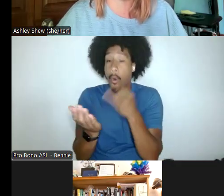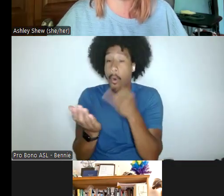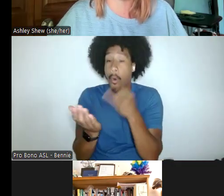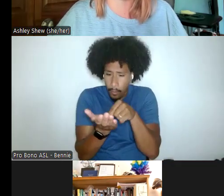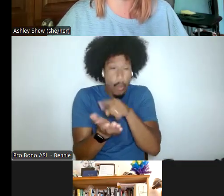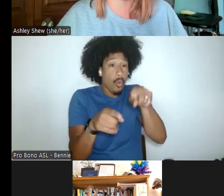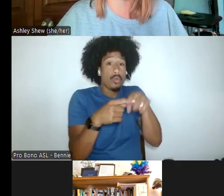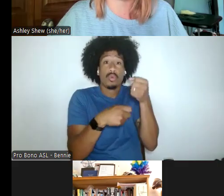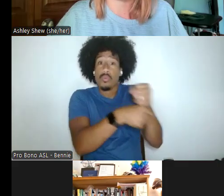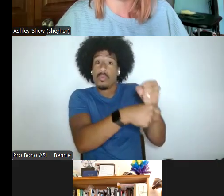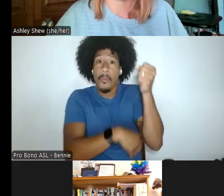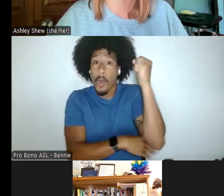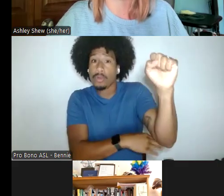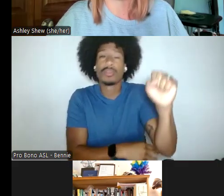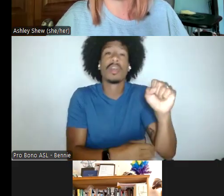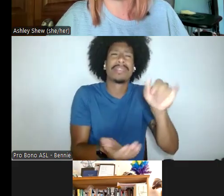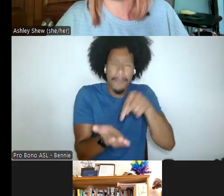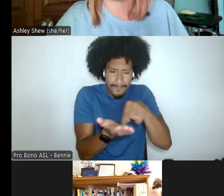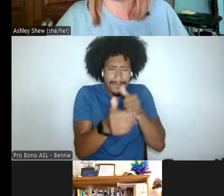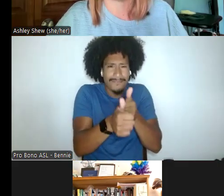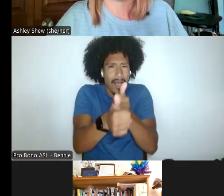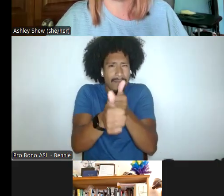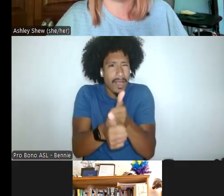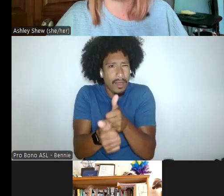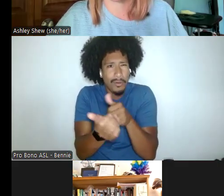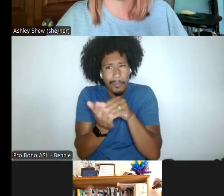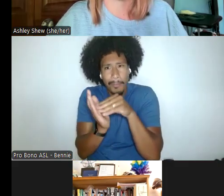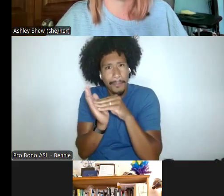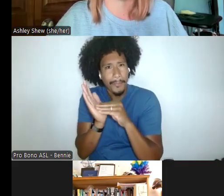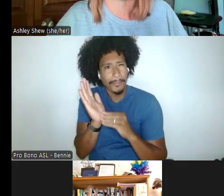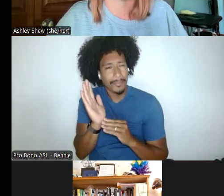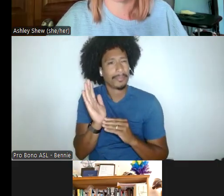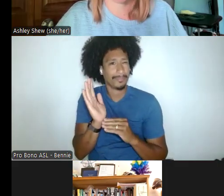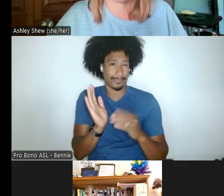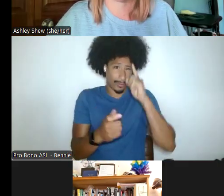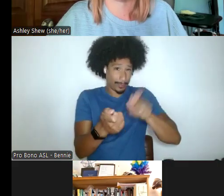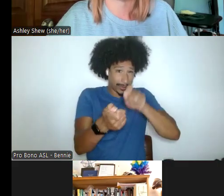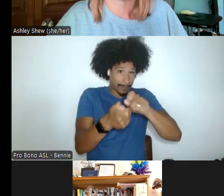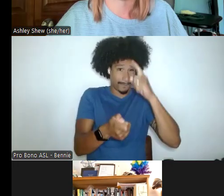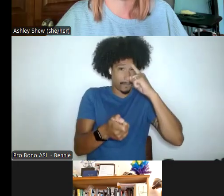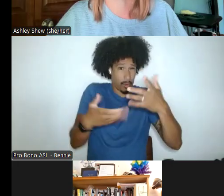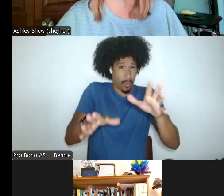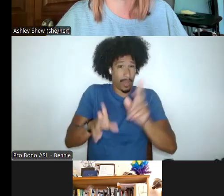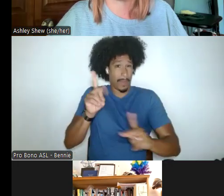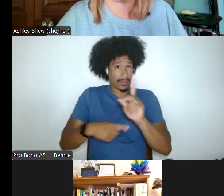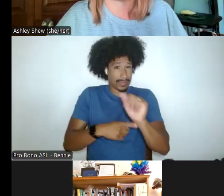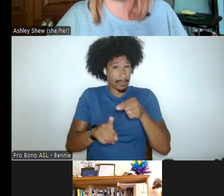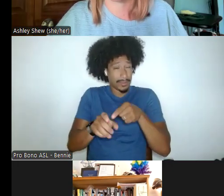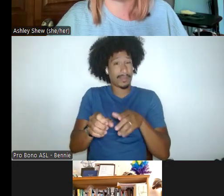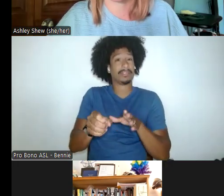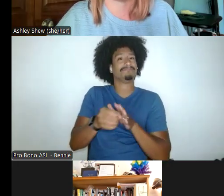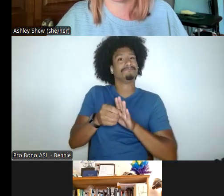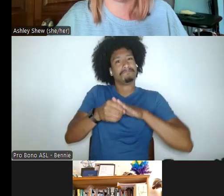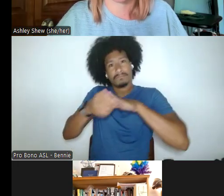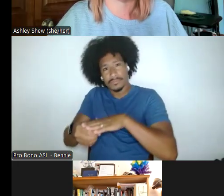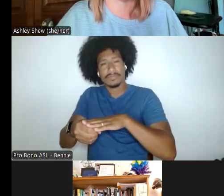know where you end up. So particularly for multiply marginalized disabled people who are already scrutinized, we can